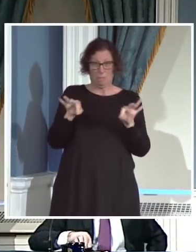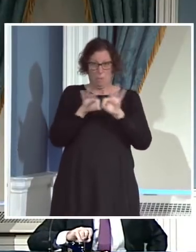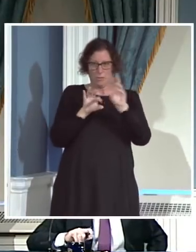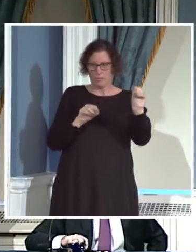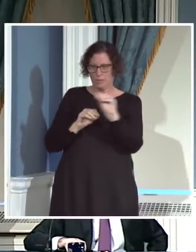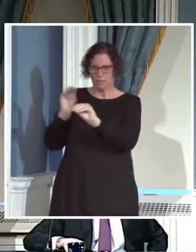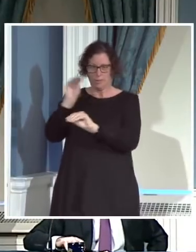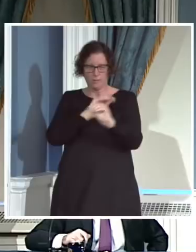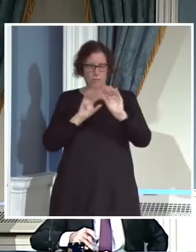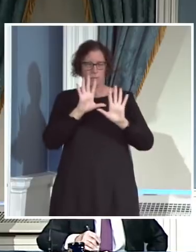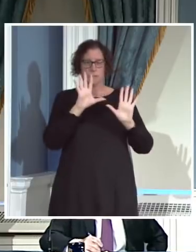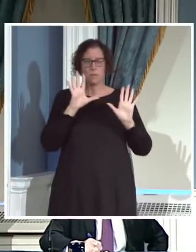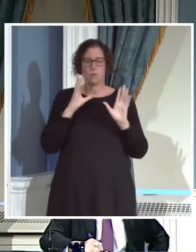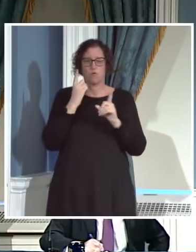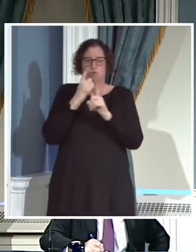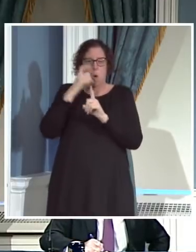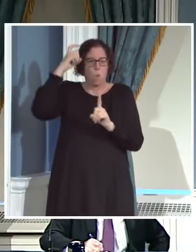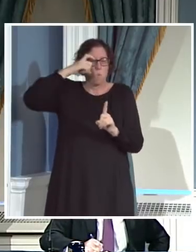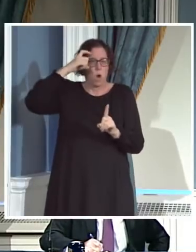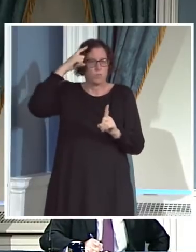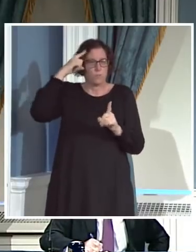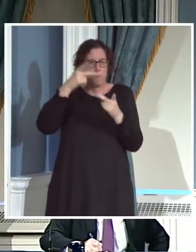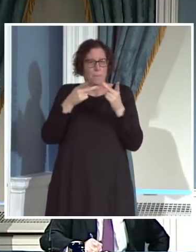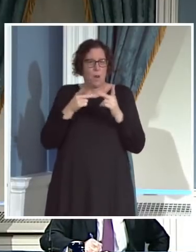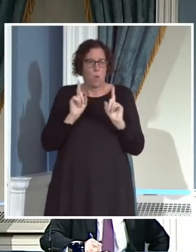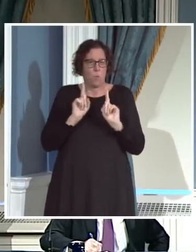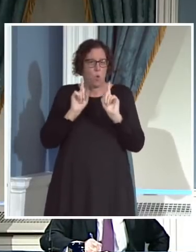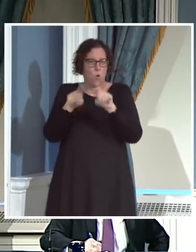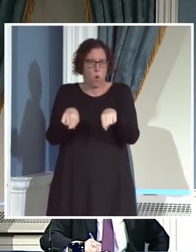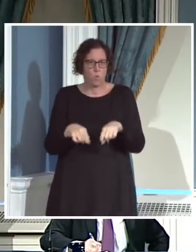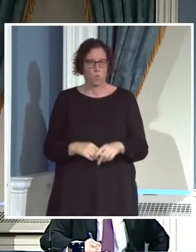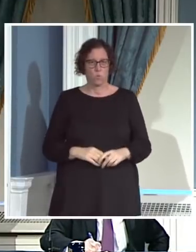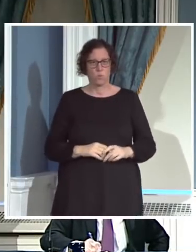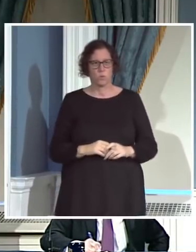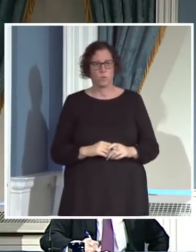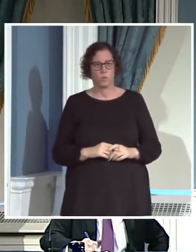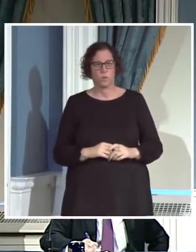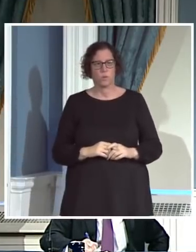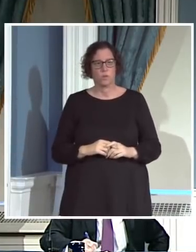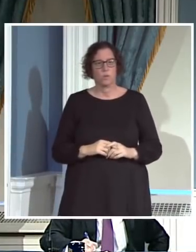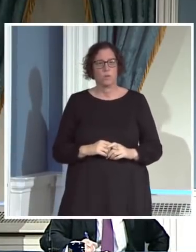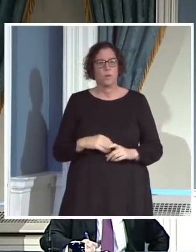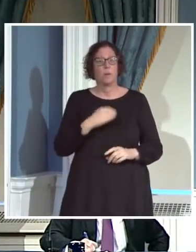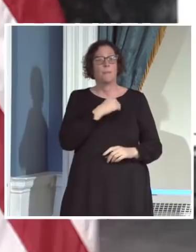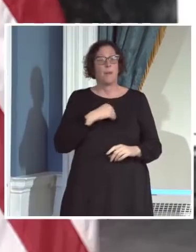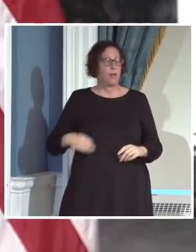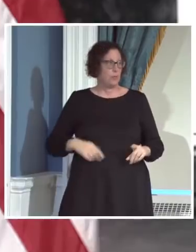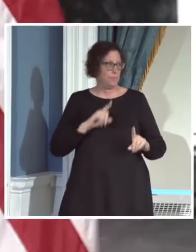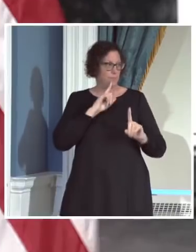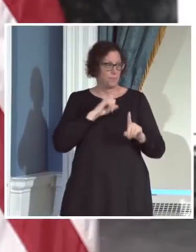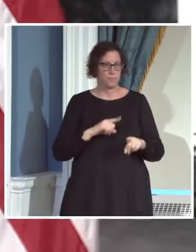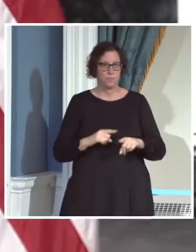Mitch Katz took Health and Hospitals, which was struggling financially for years,